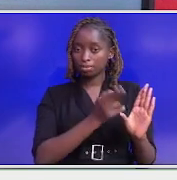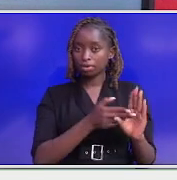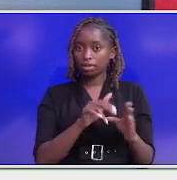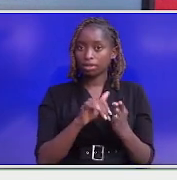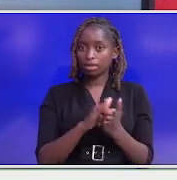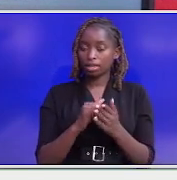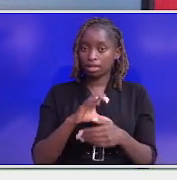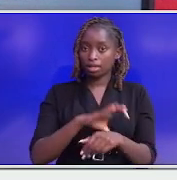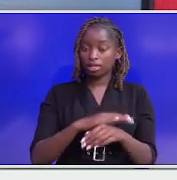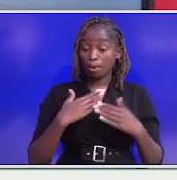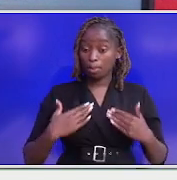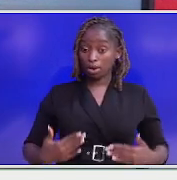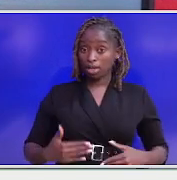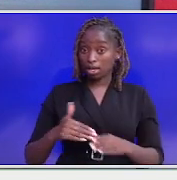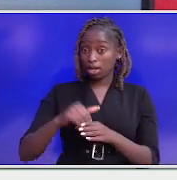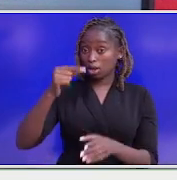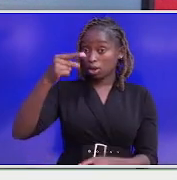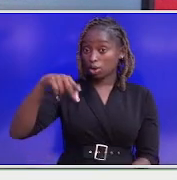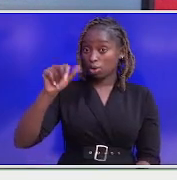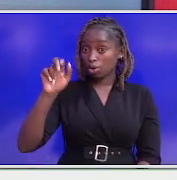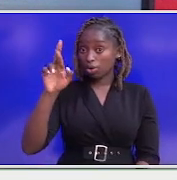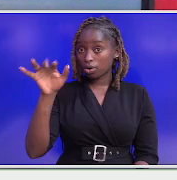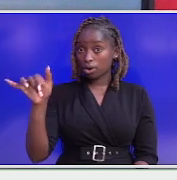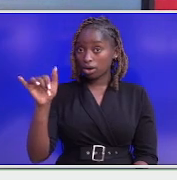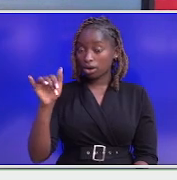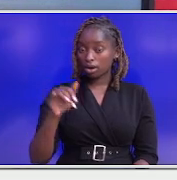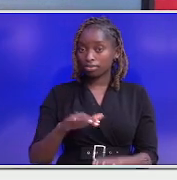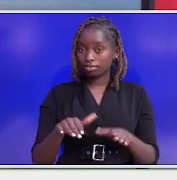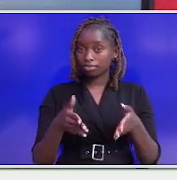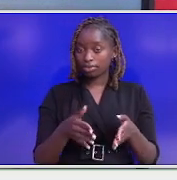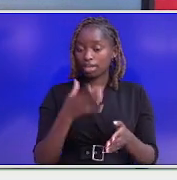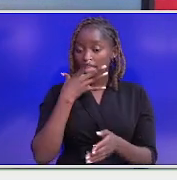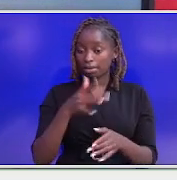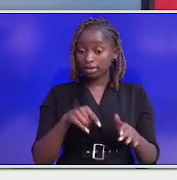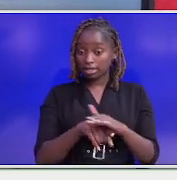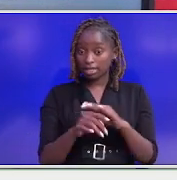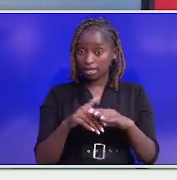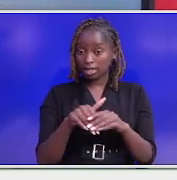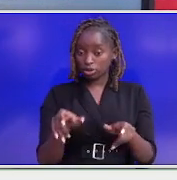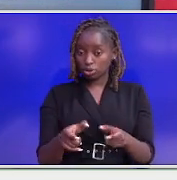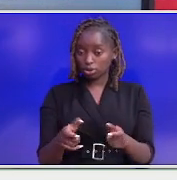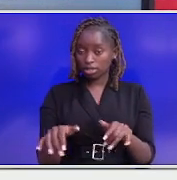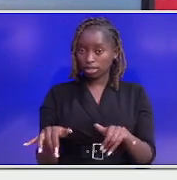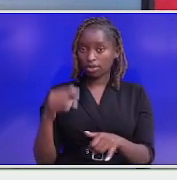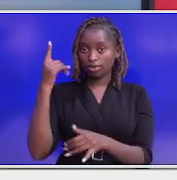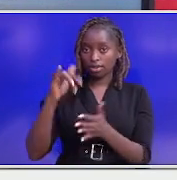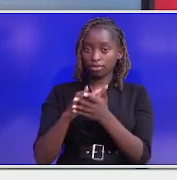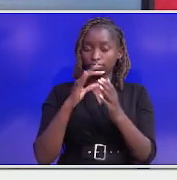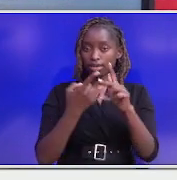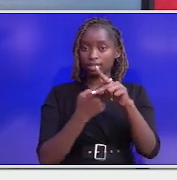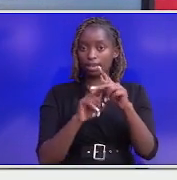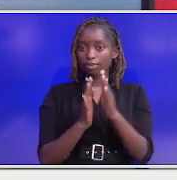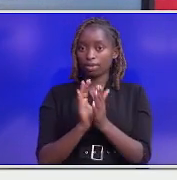retrieval of bodies at the quarry dump site. Now he's already in studio. Stay tuned for that conversation. Let's begin with our top